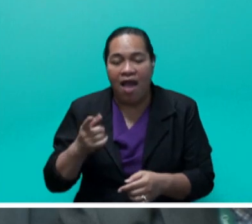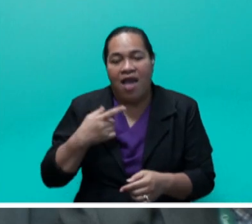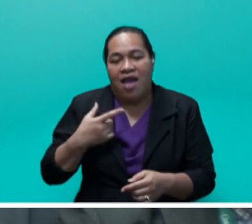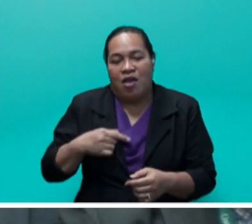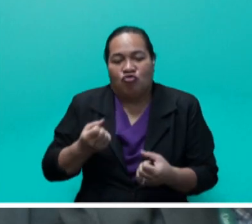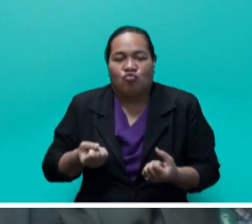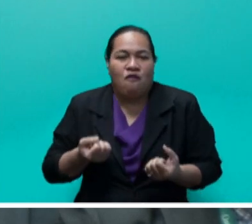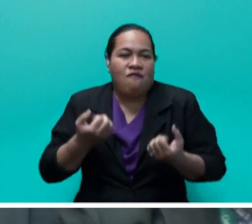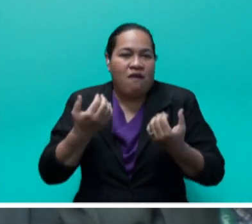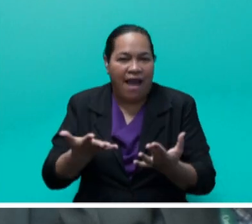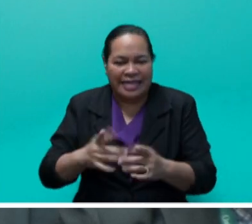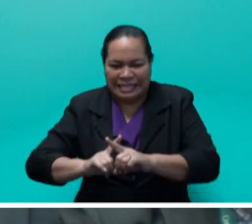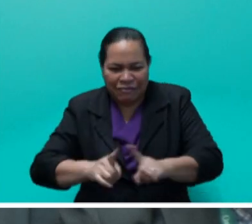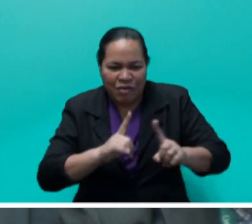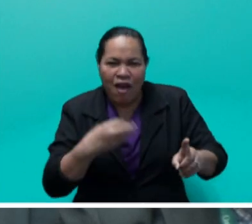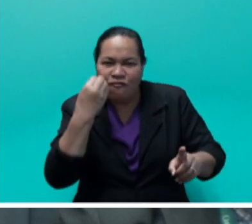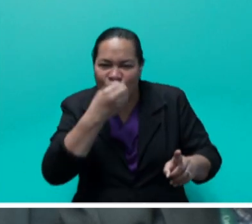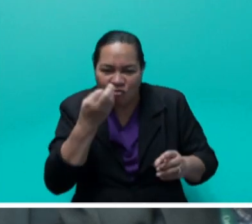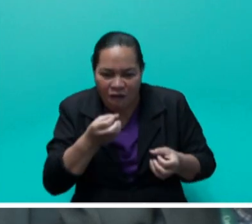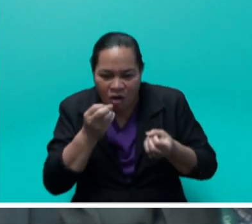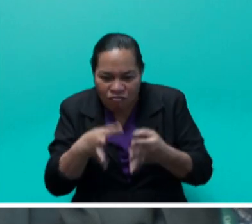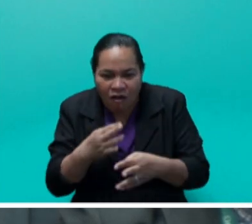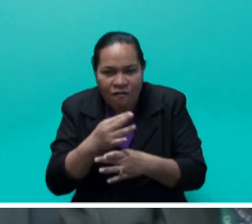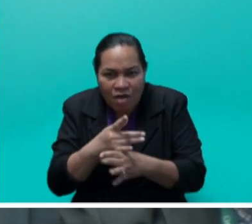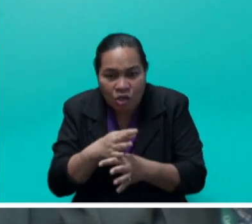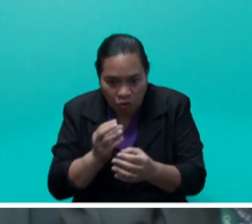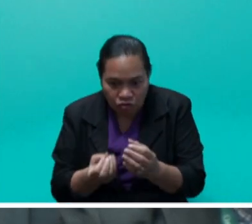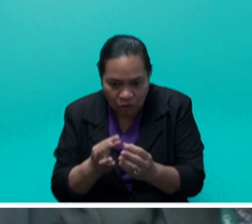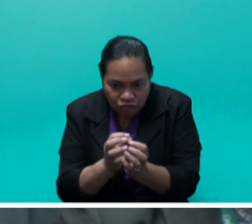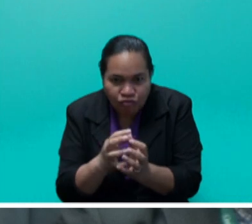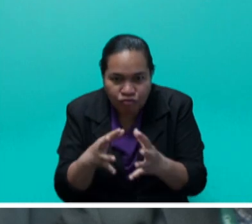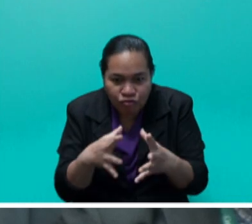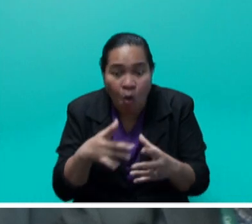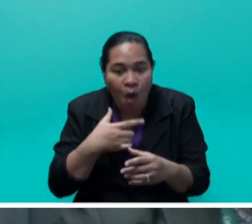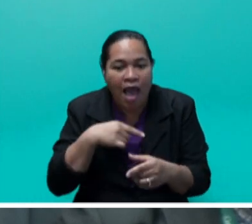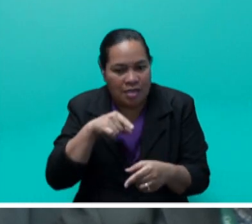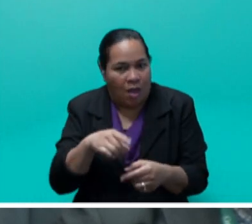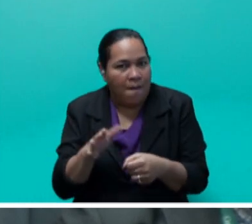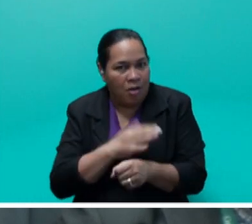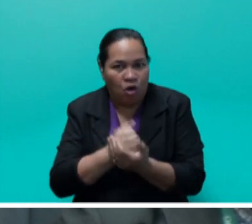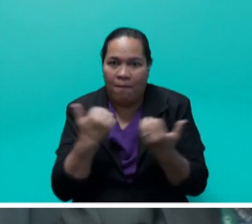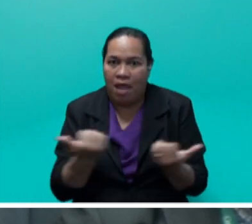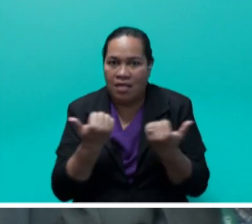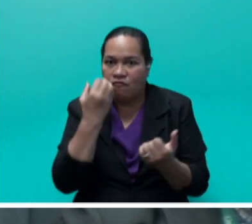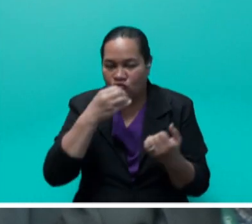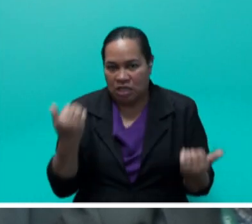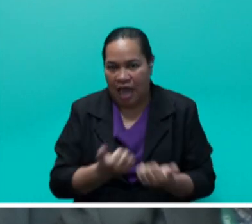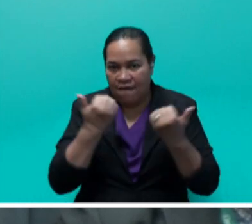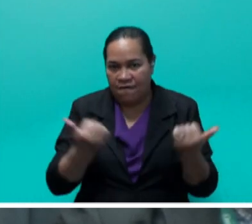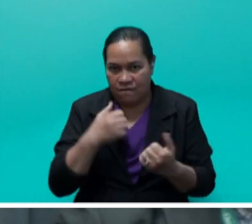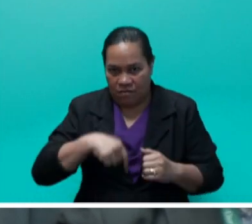of protein, essential nutrients, contributing to our national food security, boost economic growth